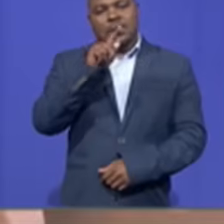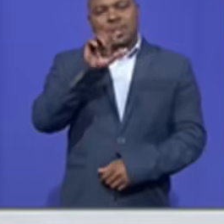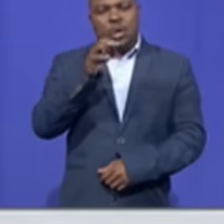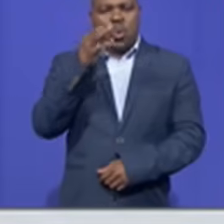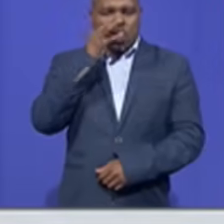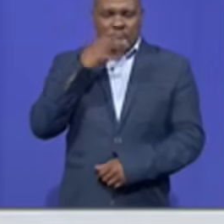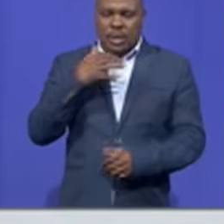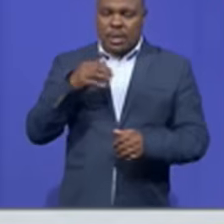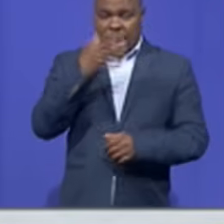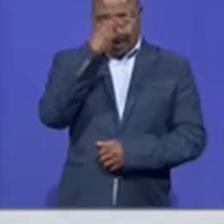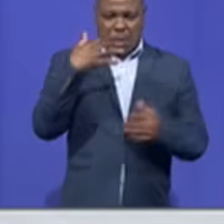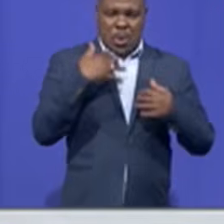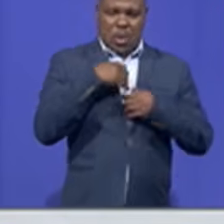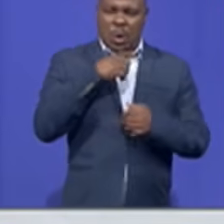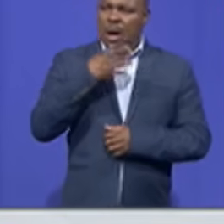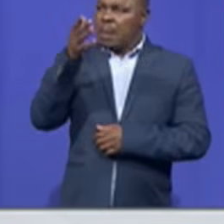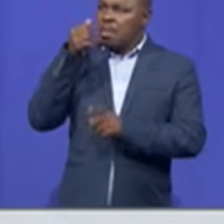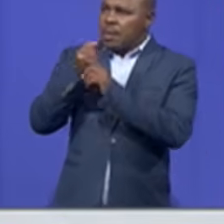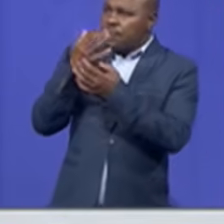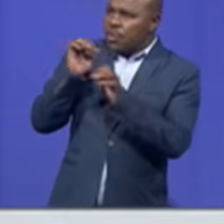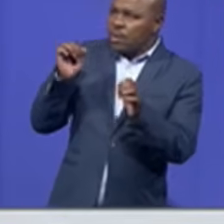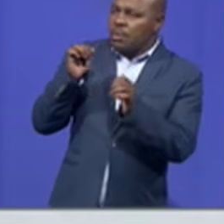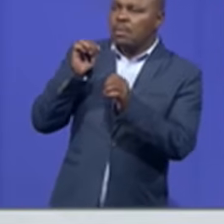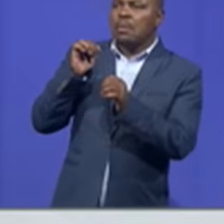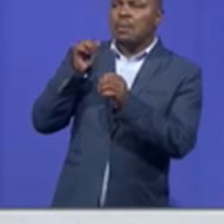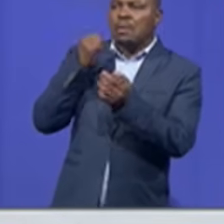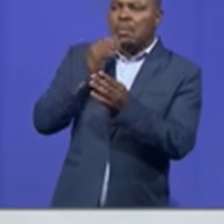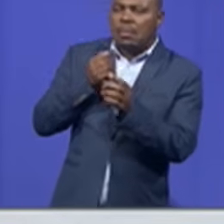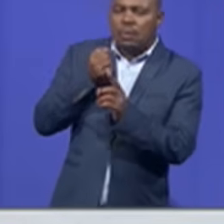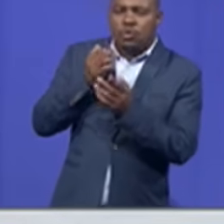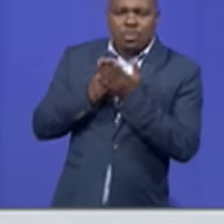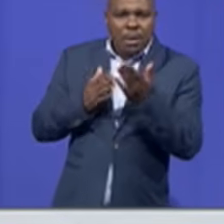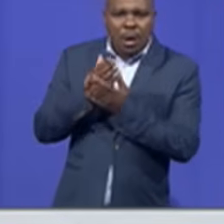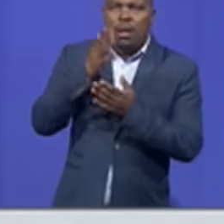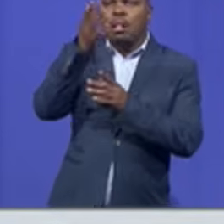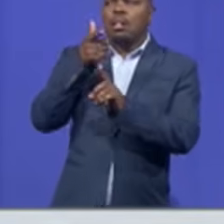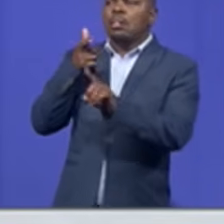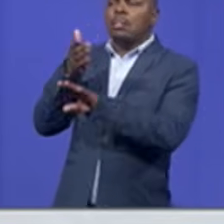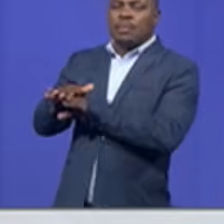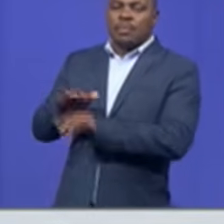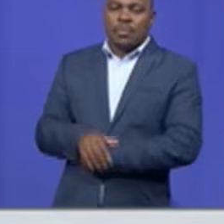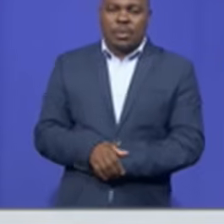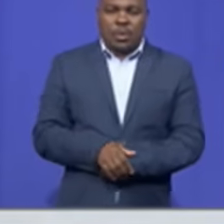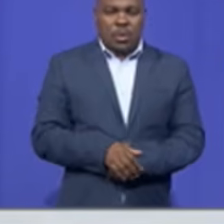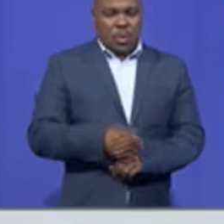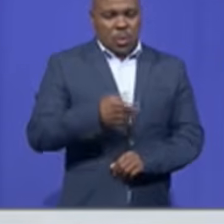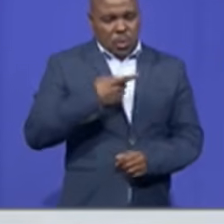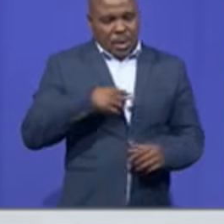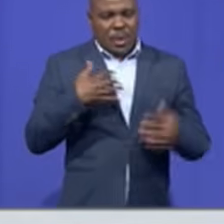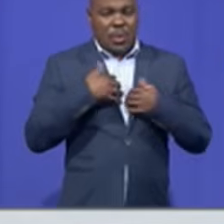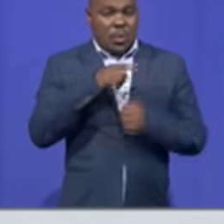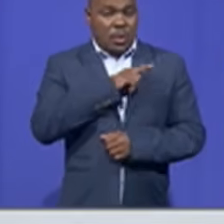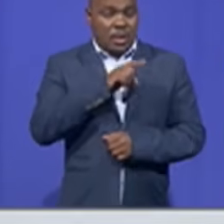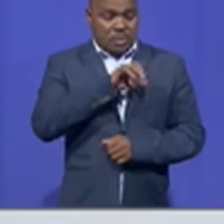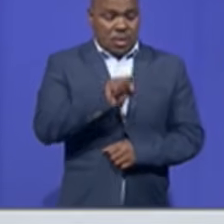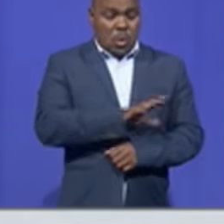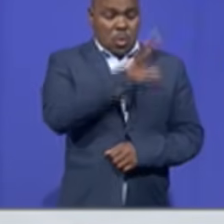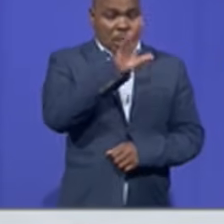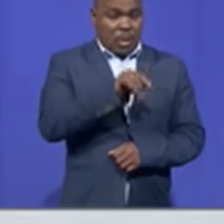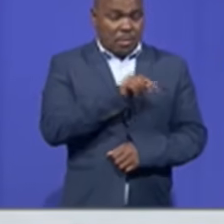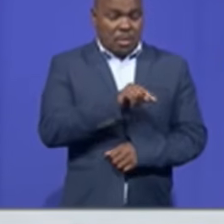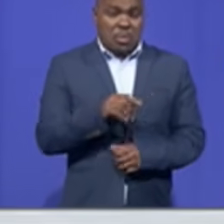bakgaratlhi. We do so at a time when our province and country are once again confronted